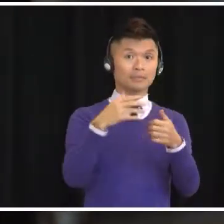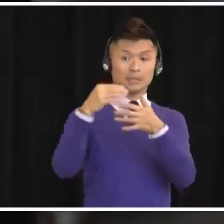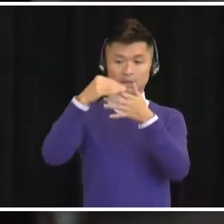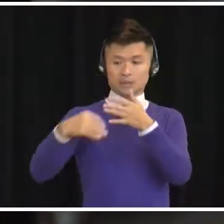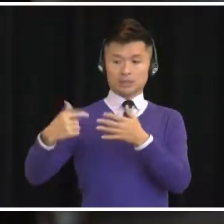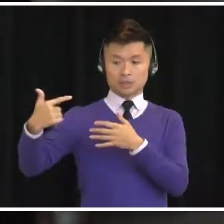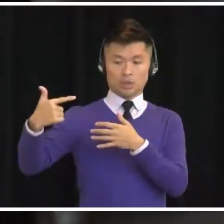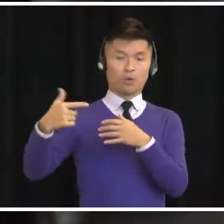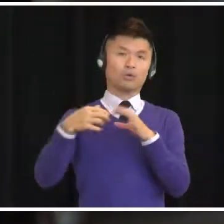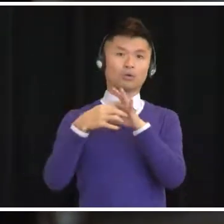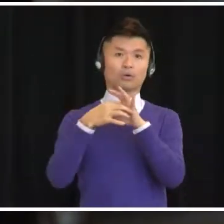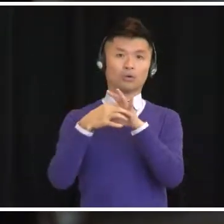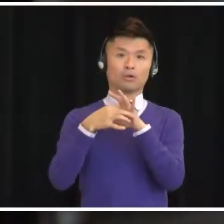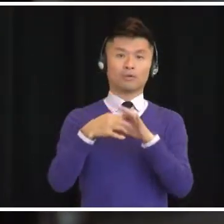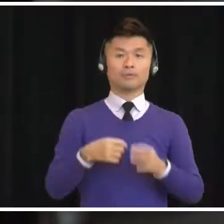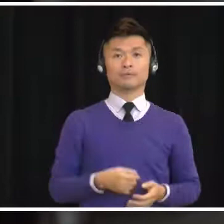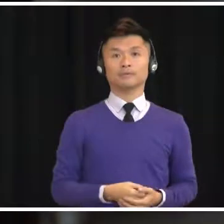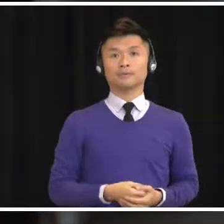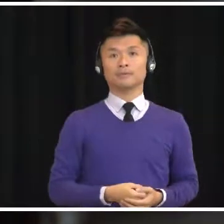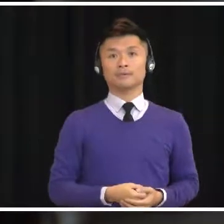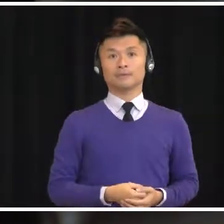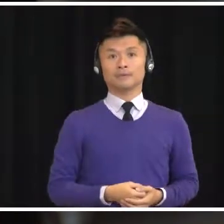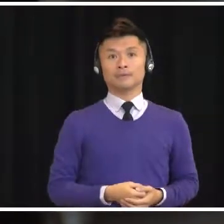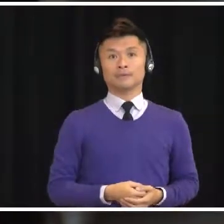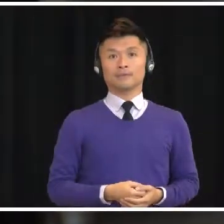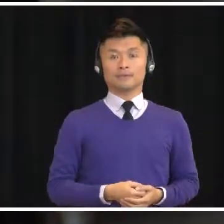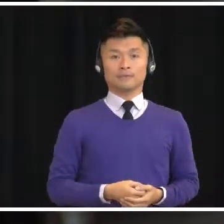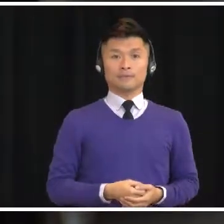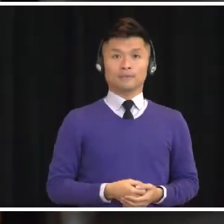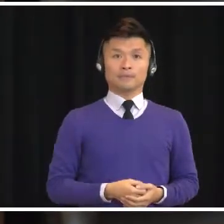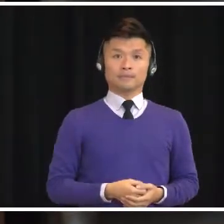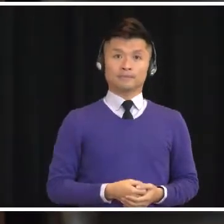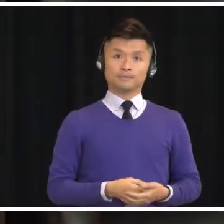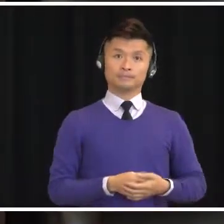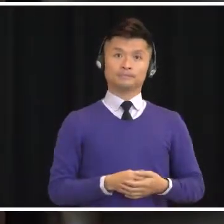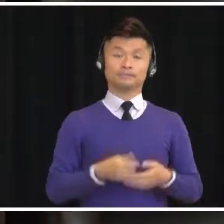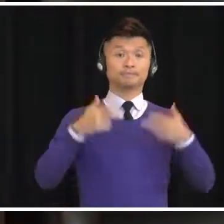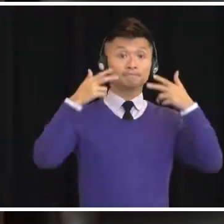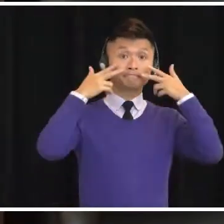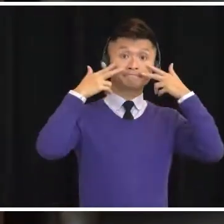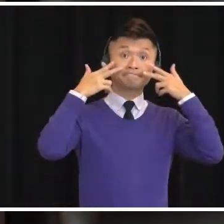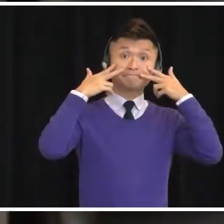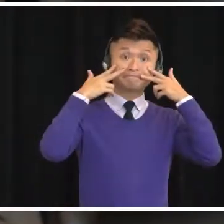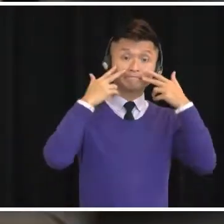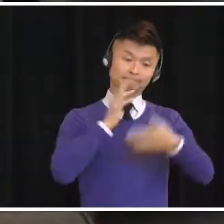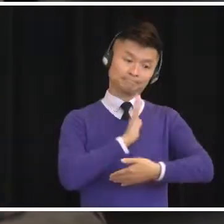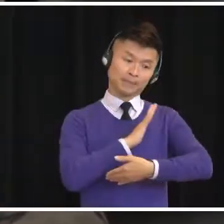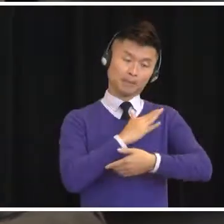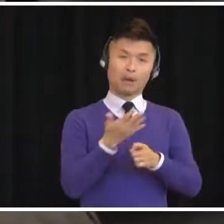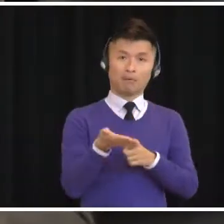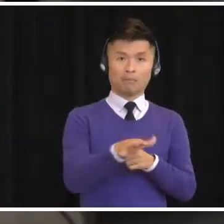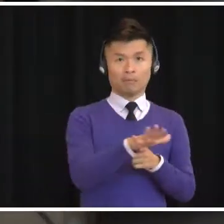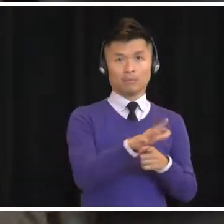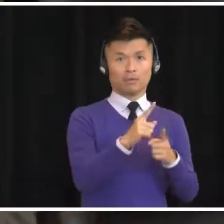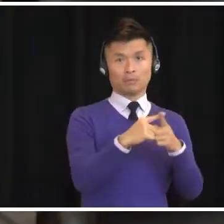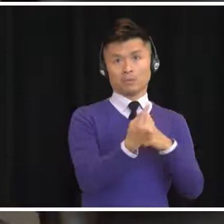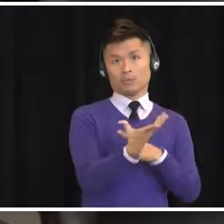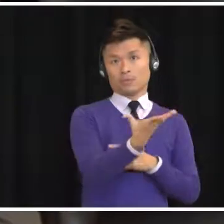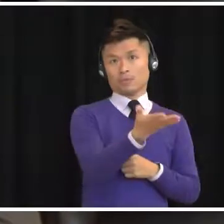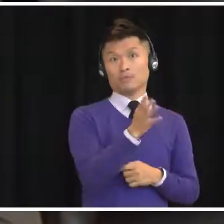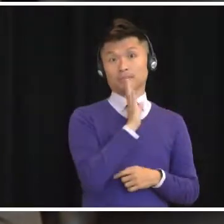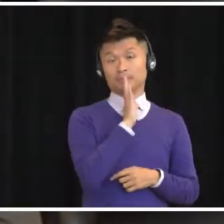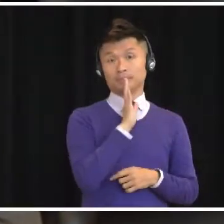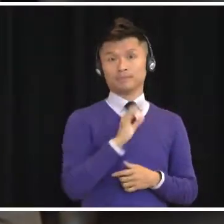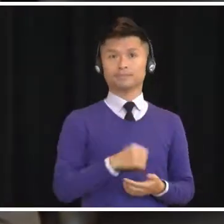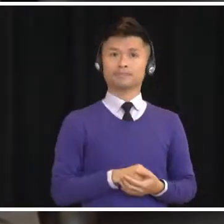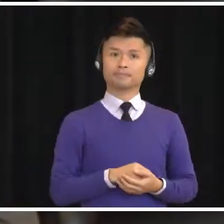is higher than for non-Indigenous children. So my question is, are special measures being taken to address that rate of mortality amongst